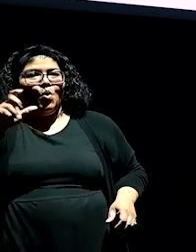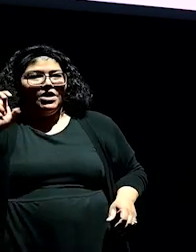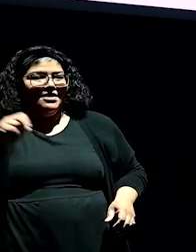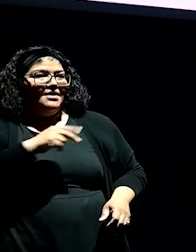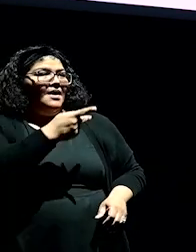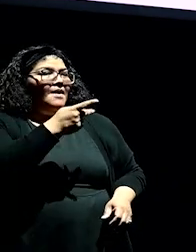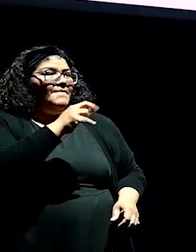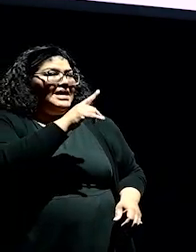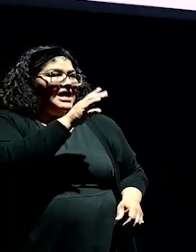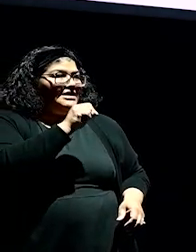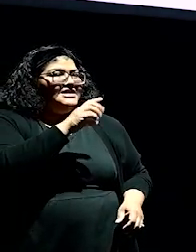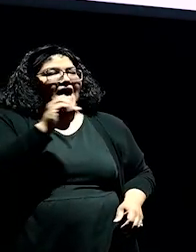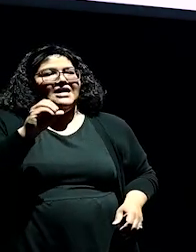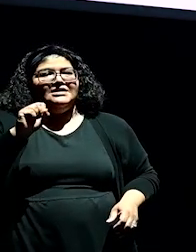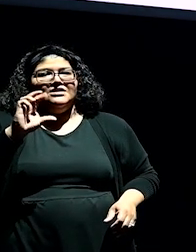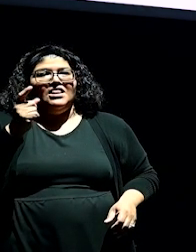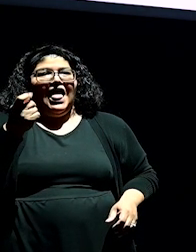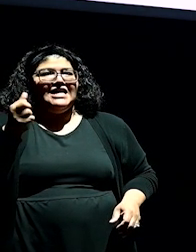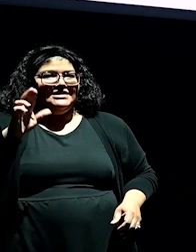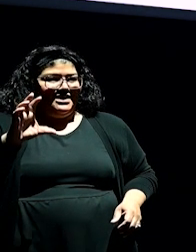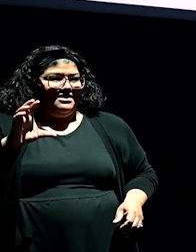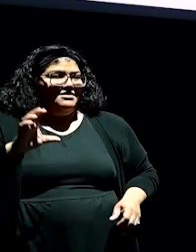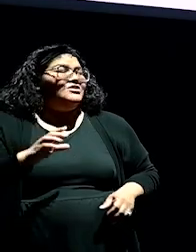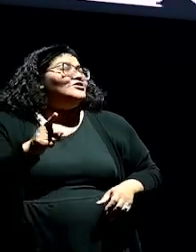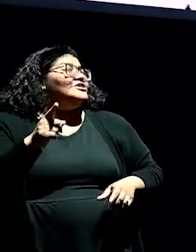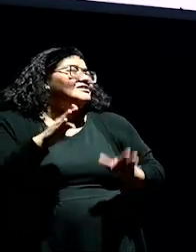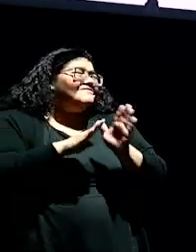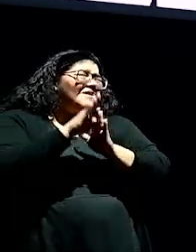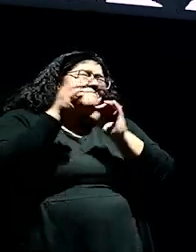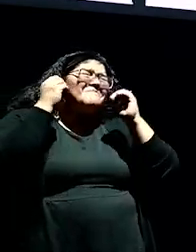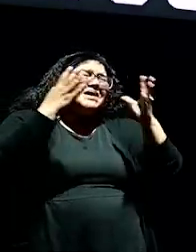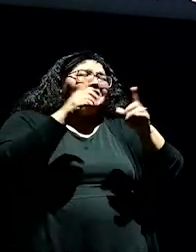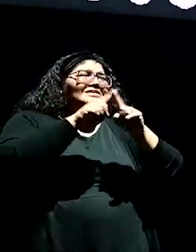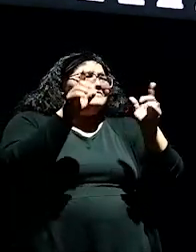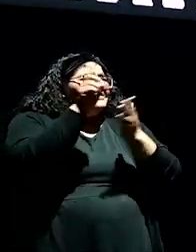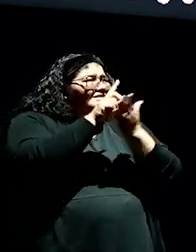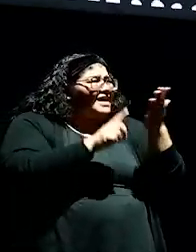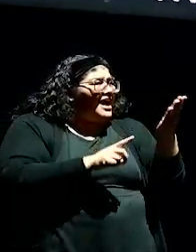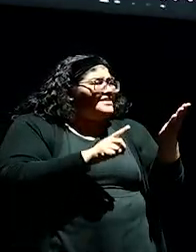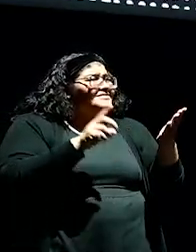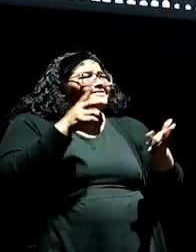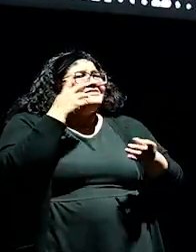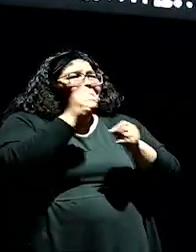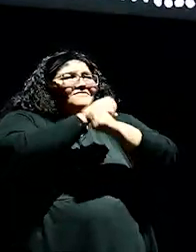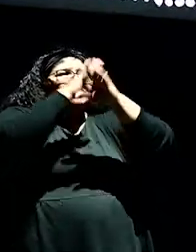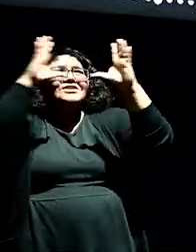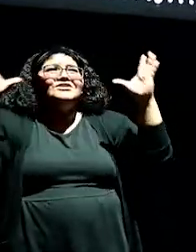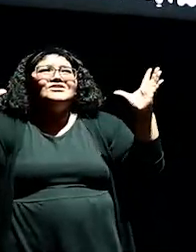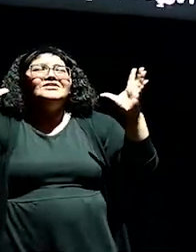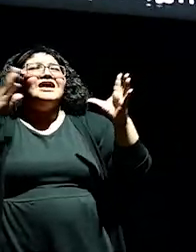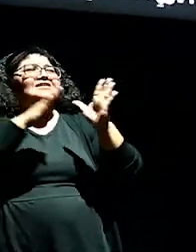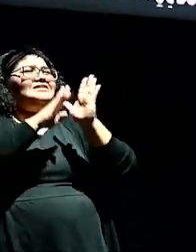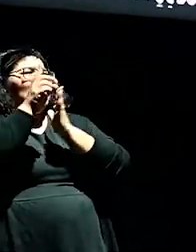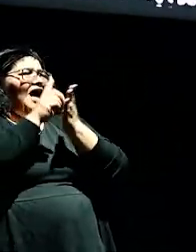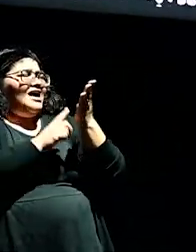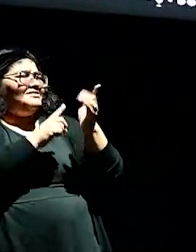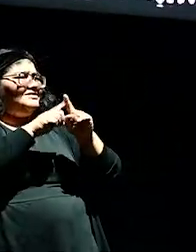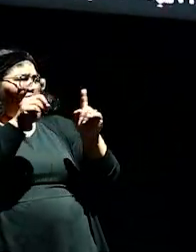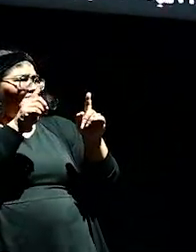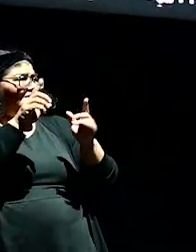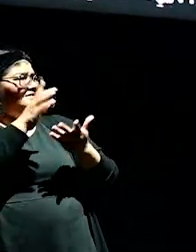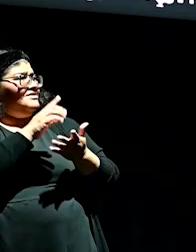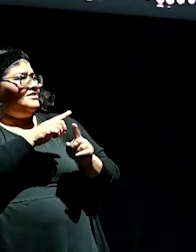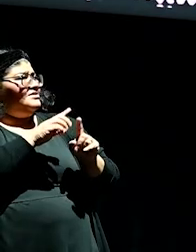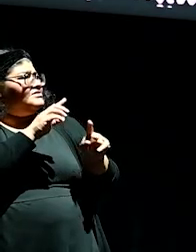and Scholastic. She develops creative strategy for design vision and executes brand systems across consumer